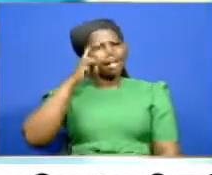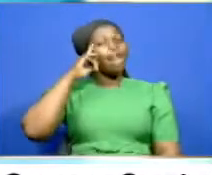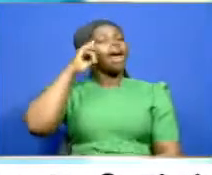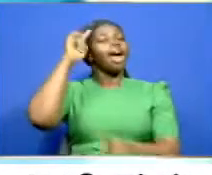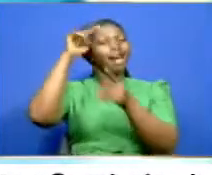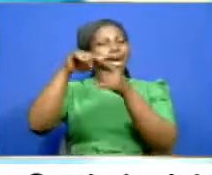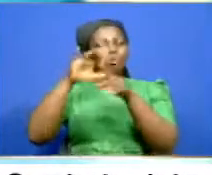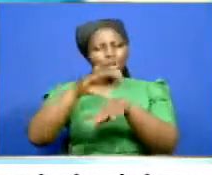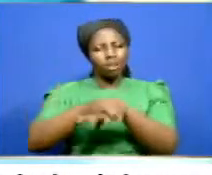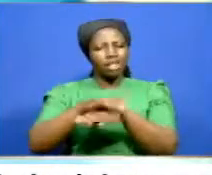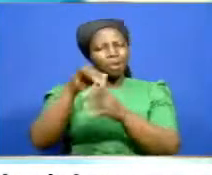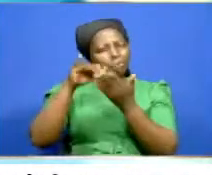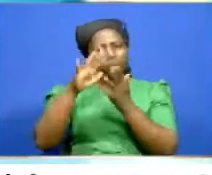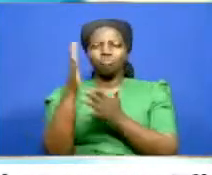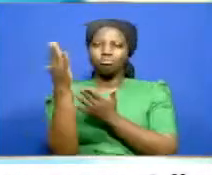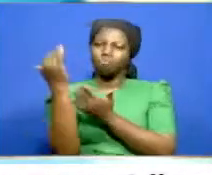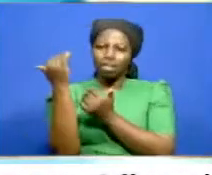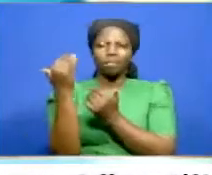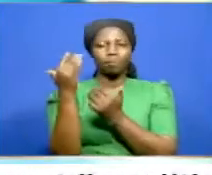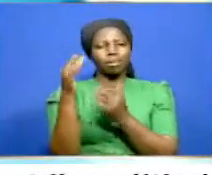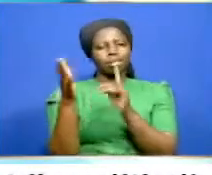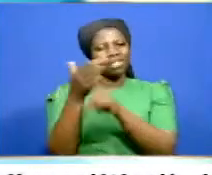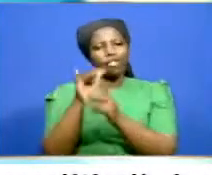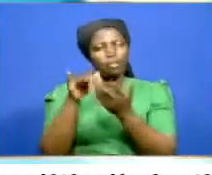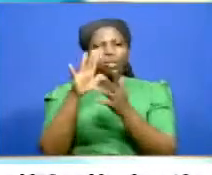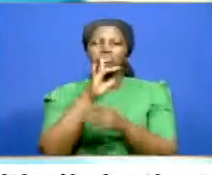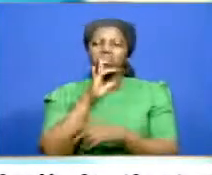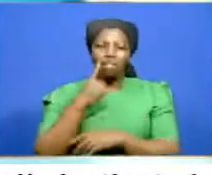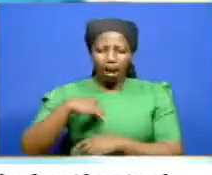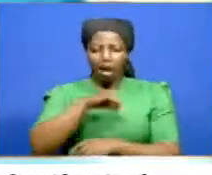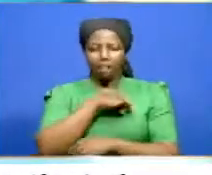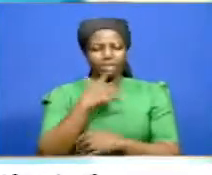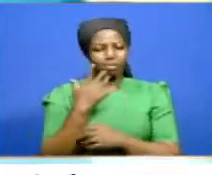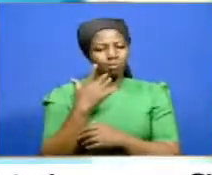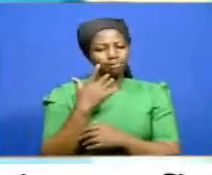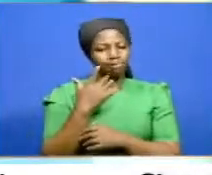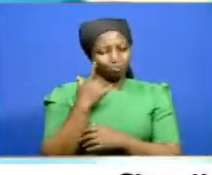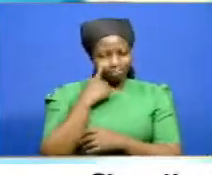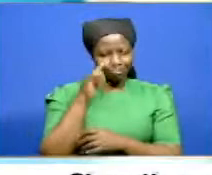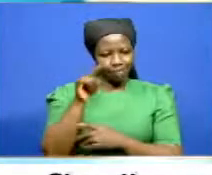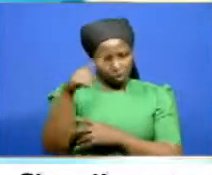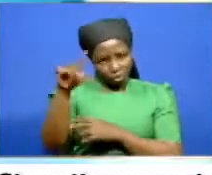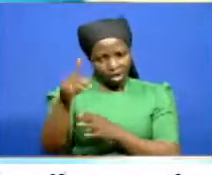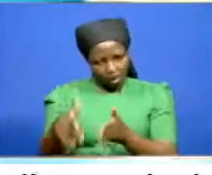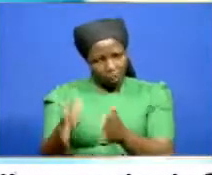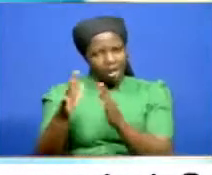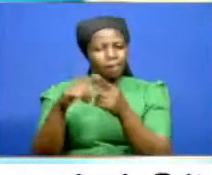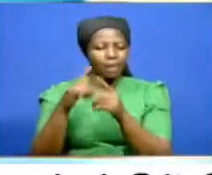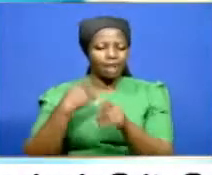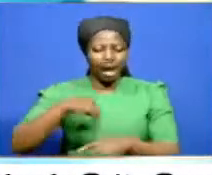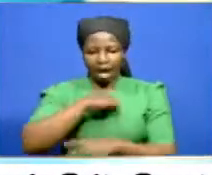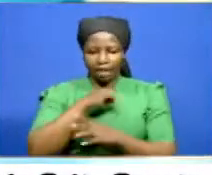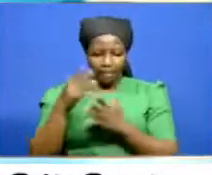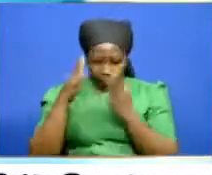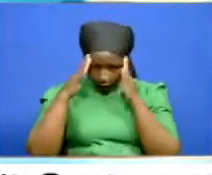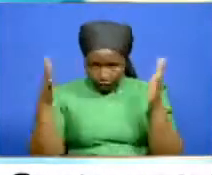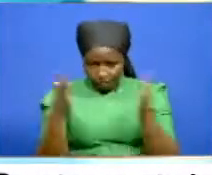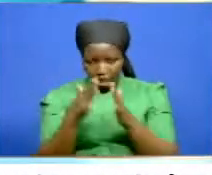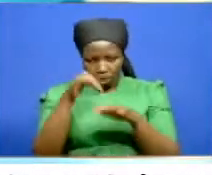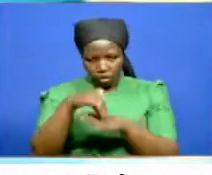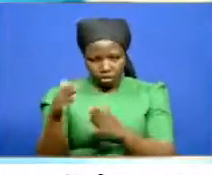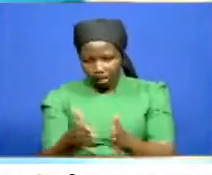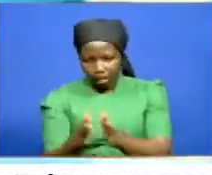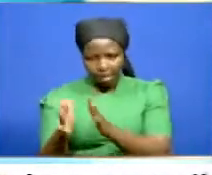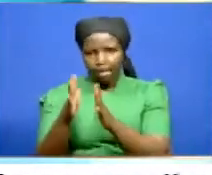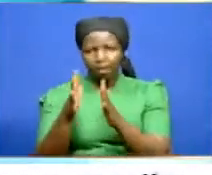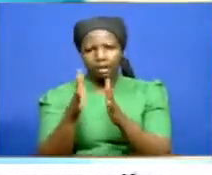more. So this is just a step for us into the right direction, of course, mm-hmm. but we are still focused in terms of our strategic plans, one after the other.